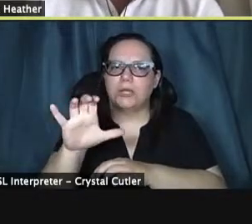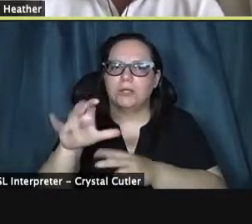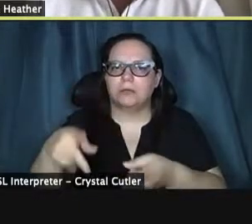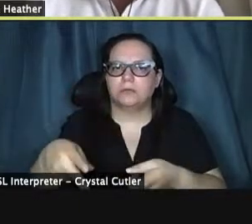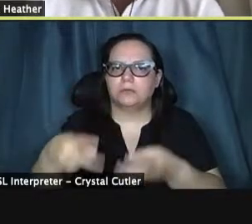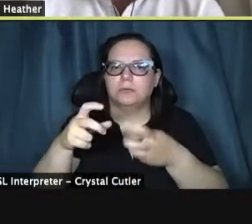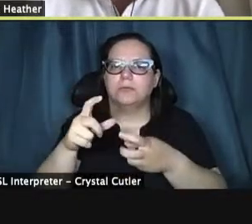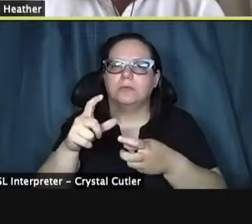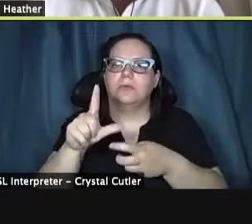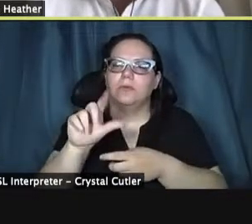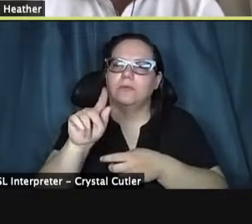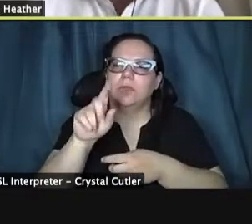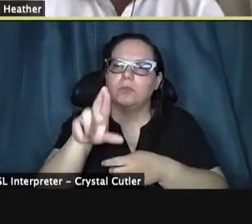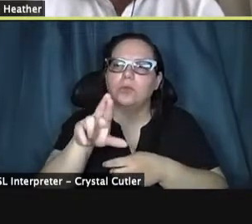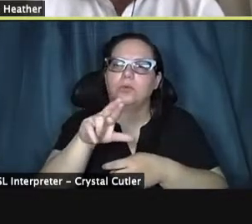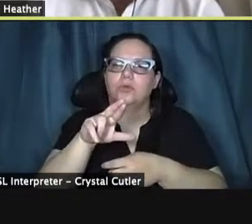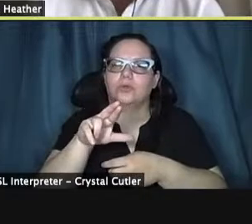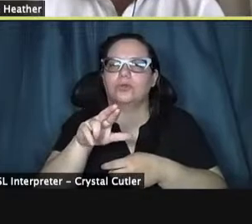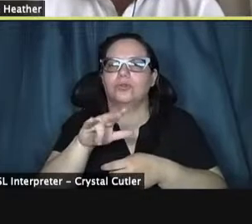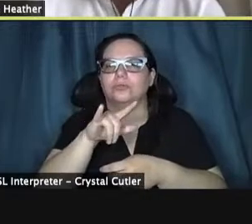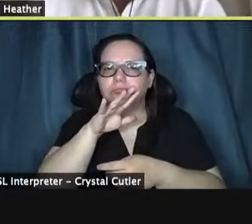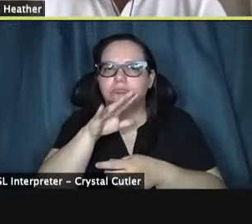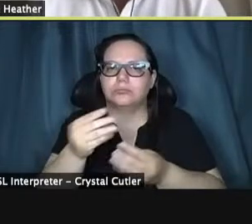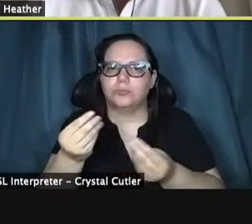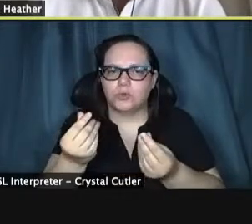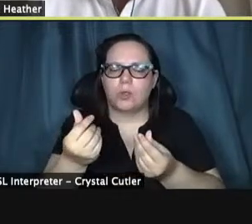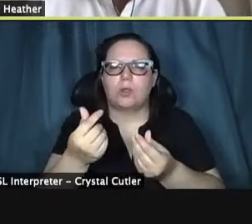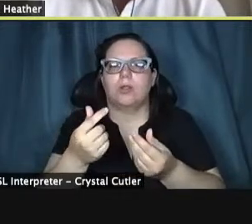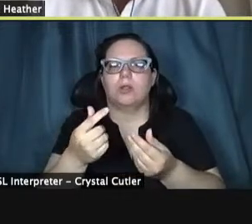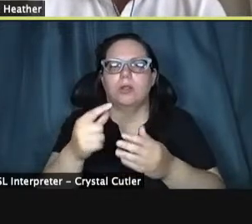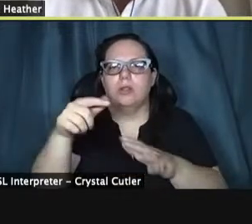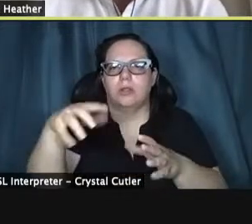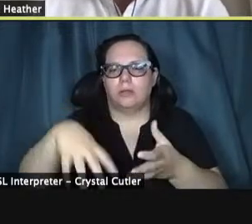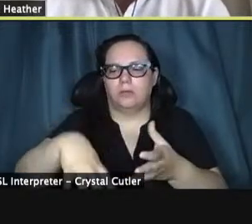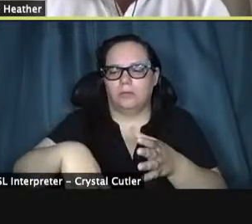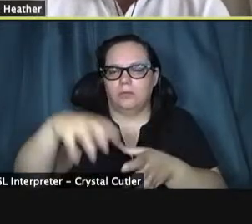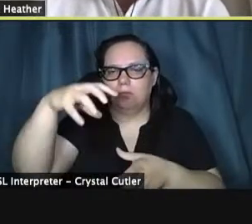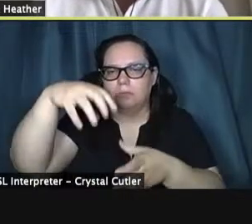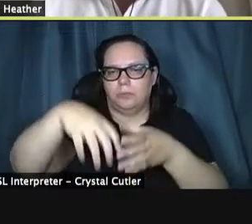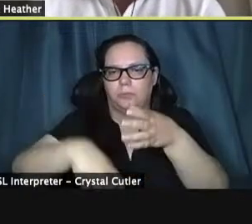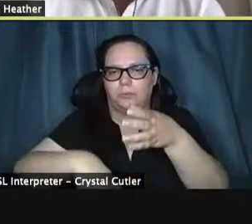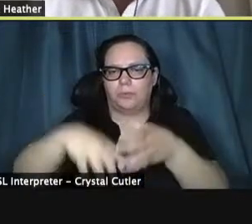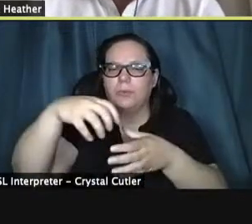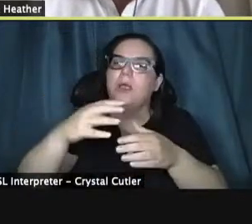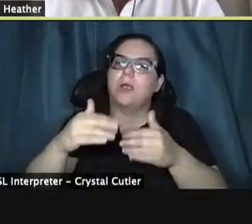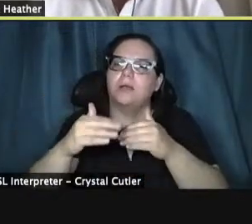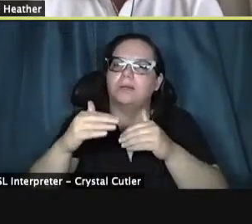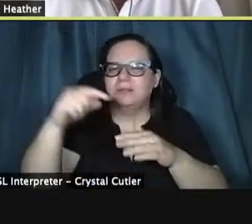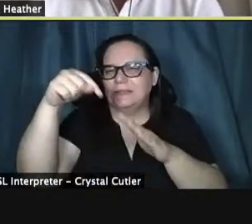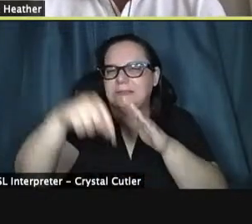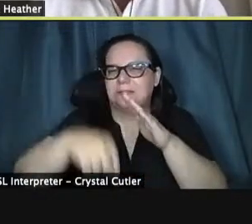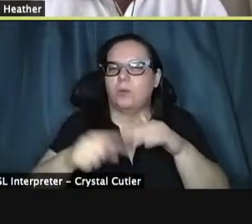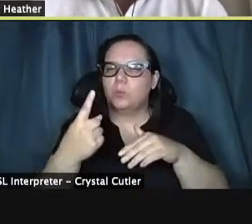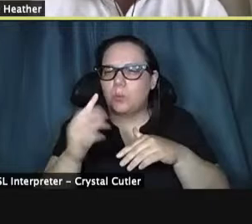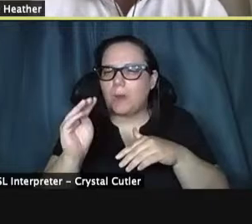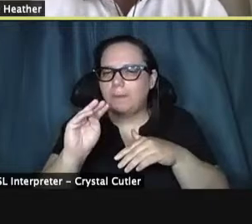from depths of down to approximately 1 meter. So we'll be sampling the subsurface and analyzing the